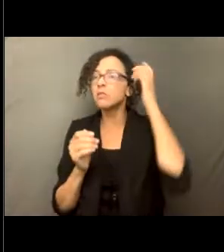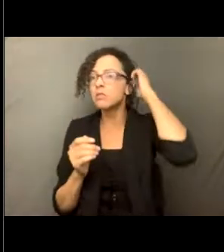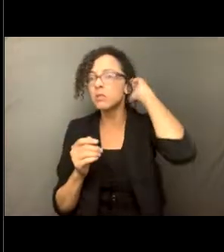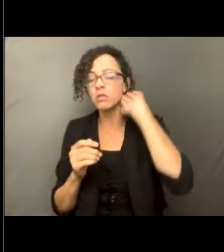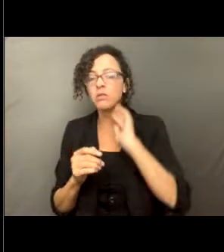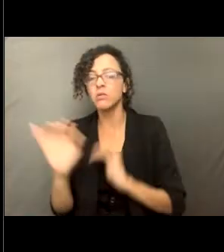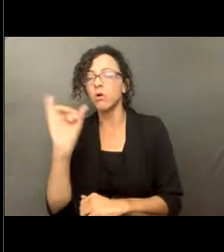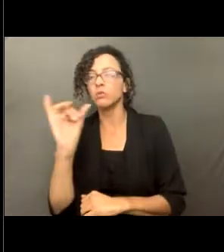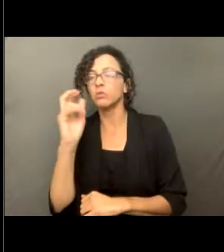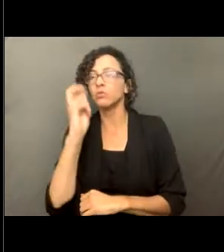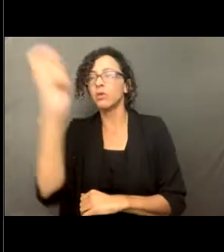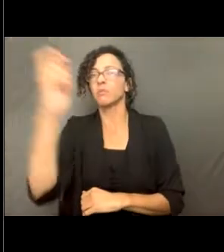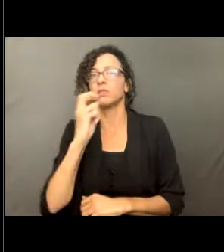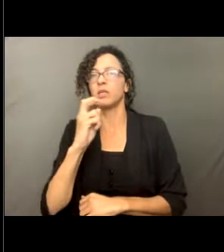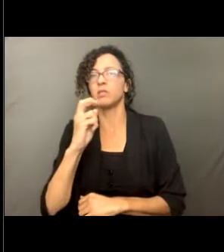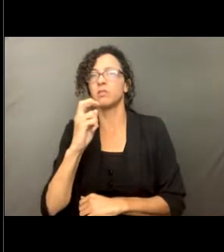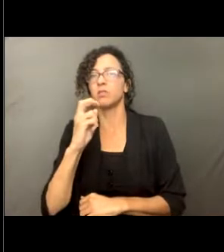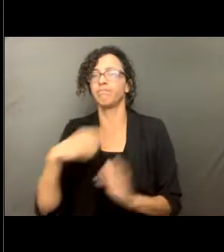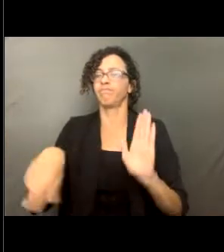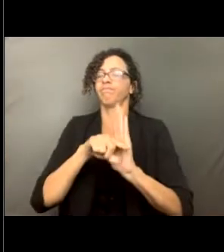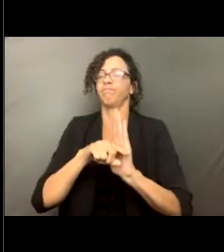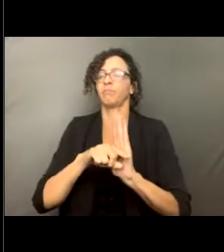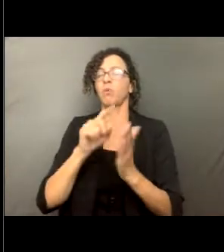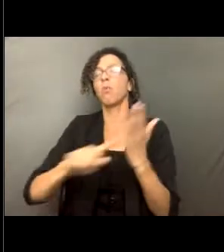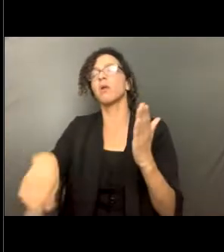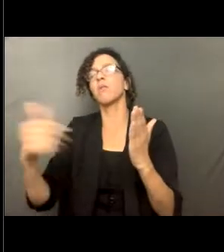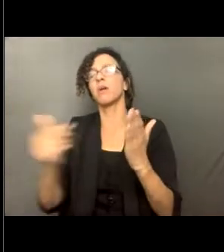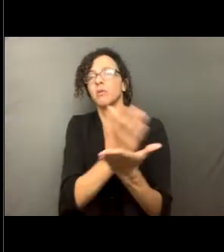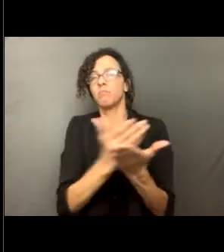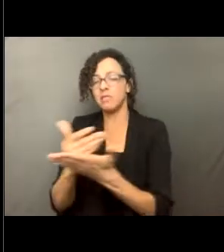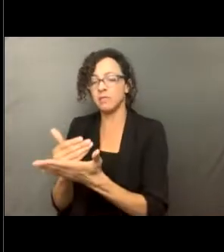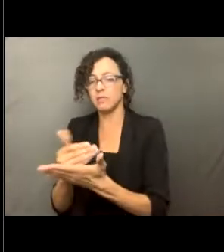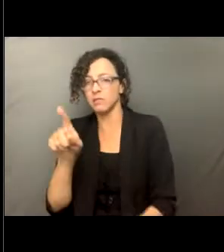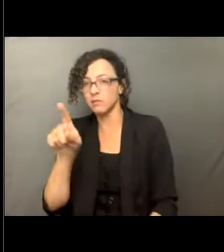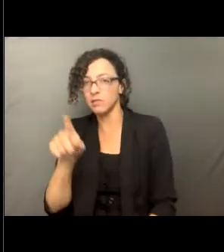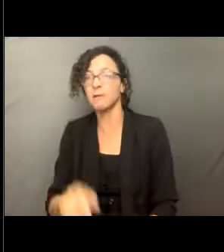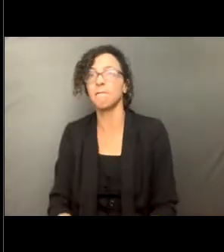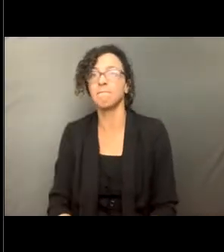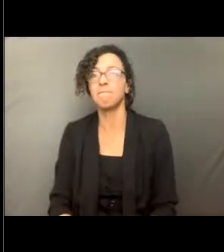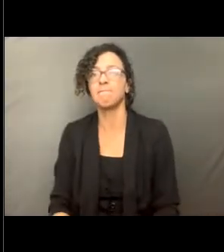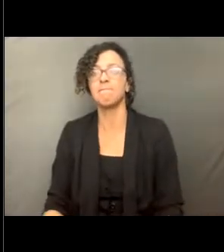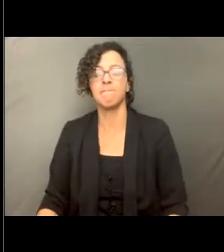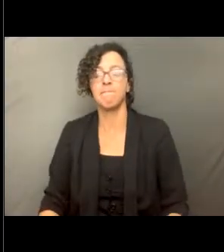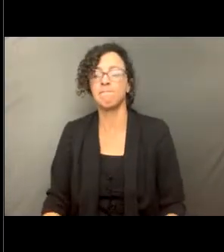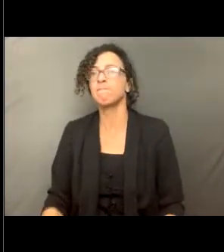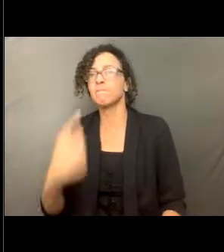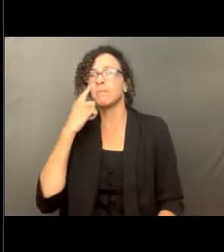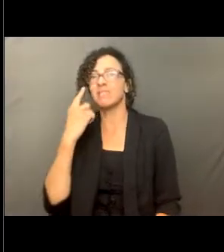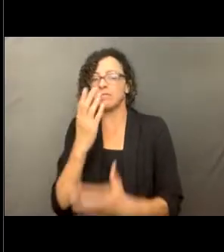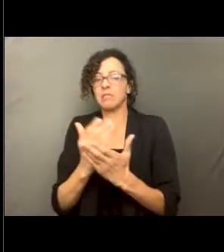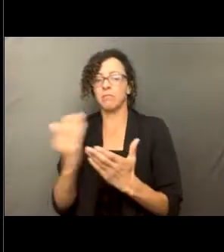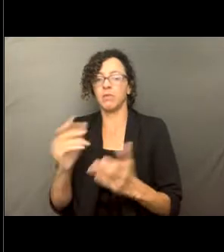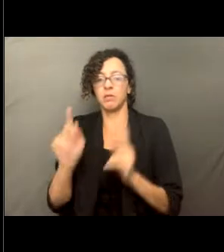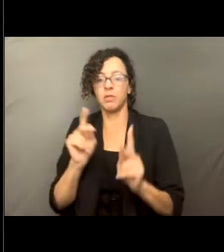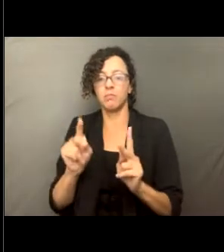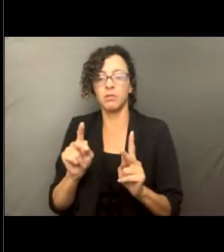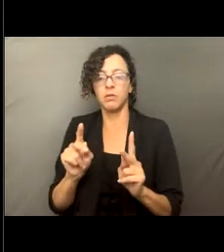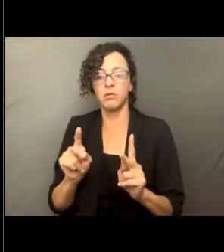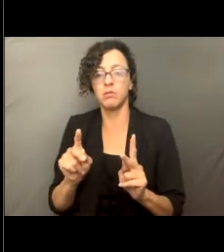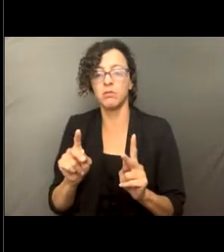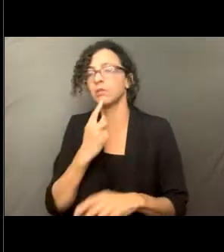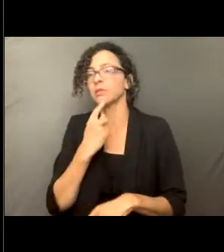transportation disadvantage. So what are those other pieces to that? I think there's something that people are saying, oh, there's money that's coming with Justice